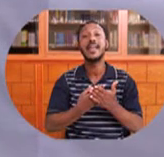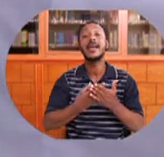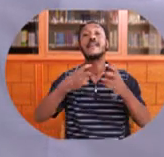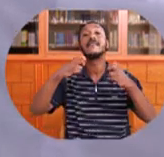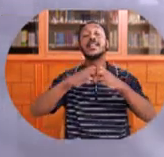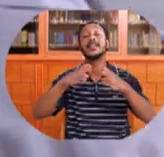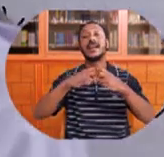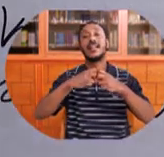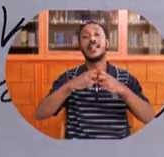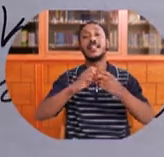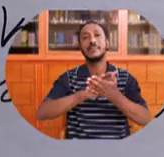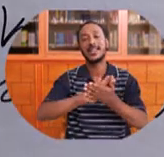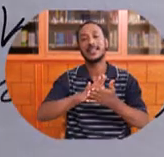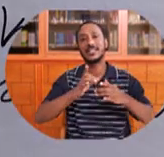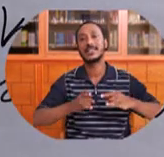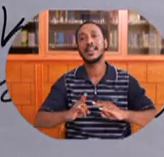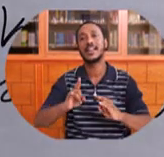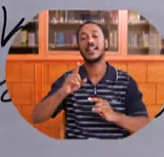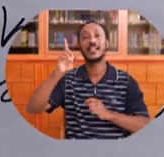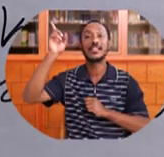there are 2 points.